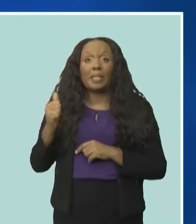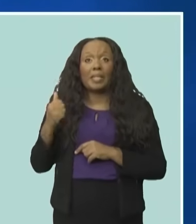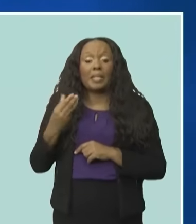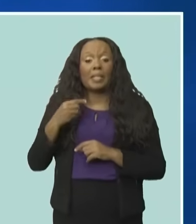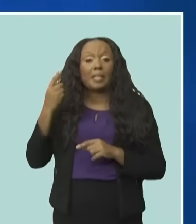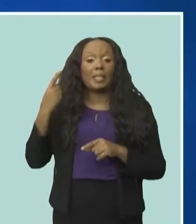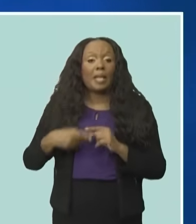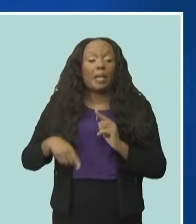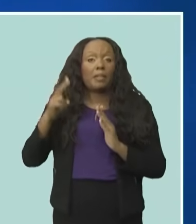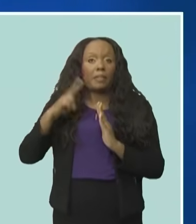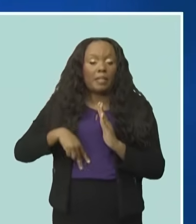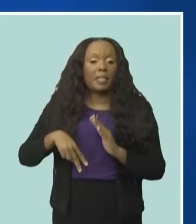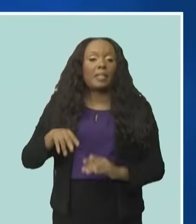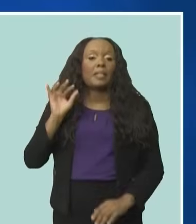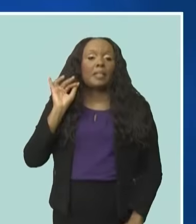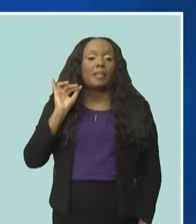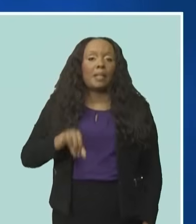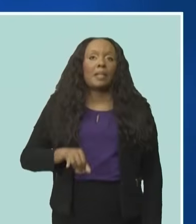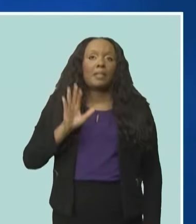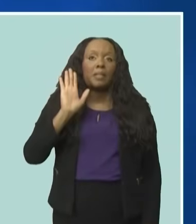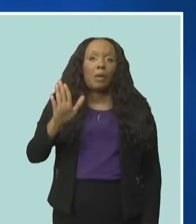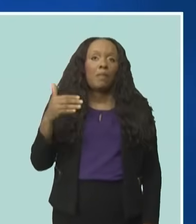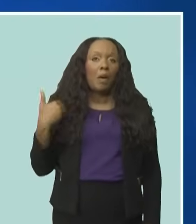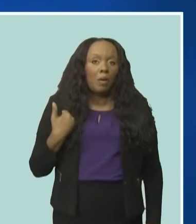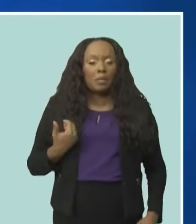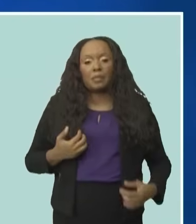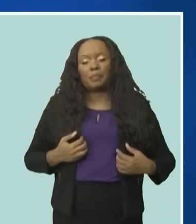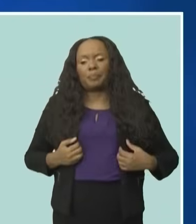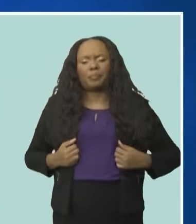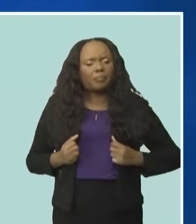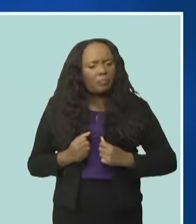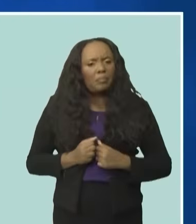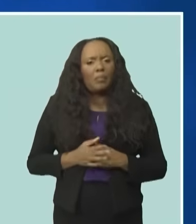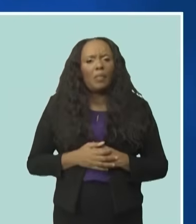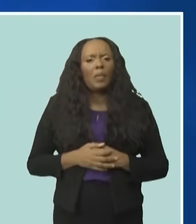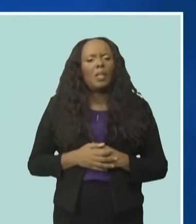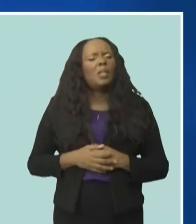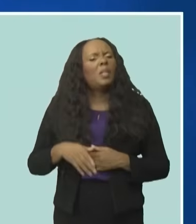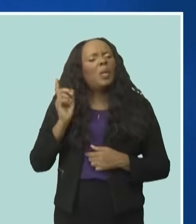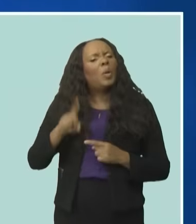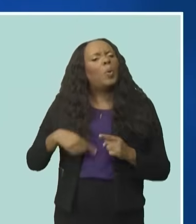fault. Exactly when did you realize that your child cannot read?